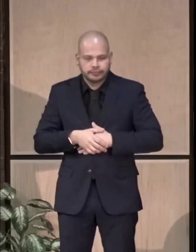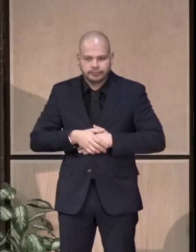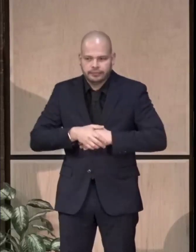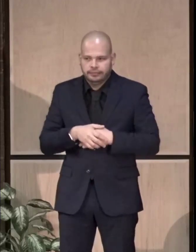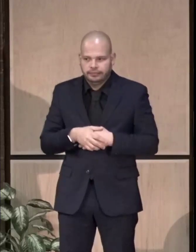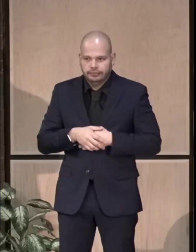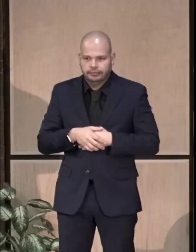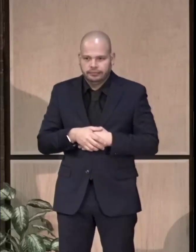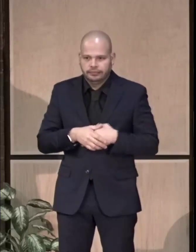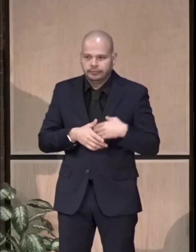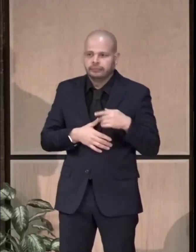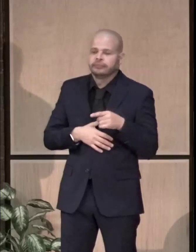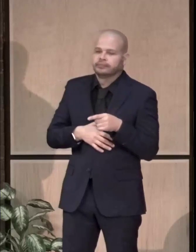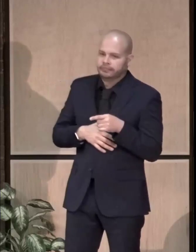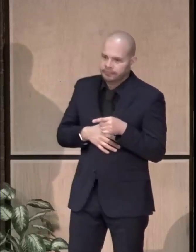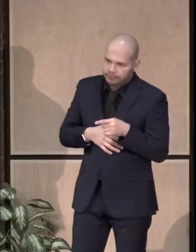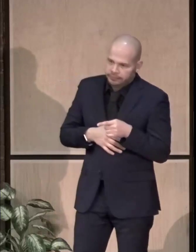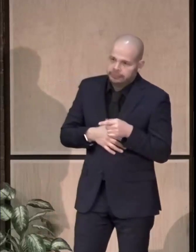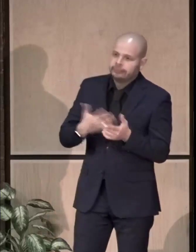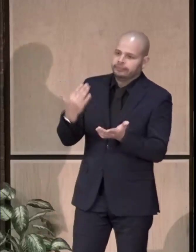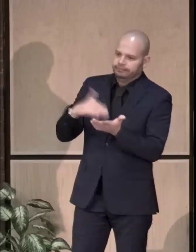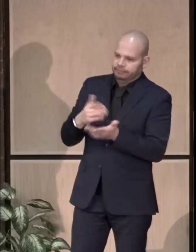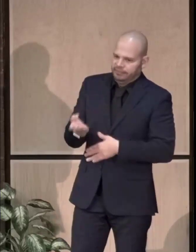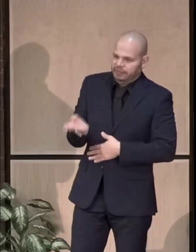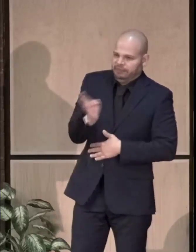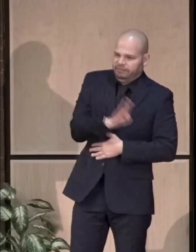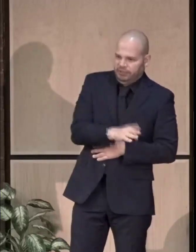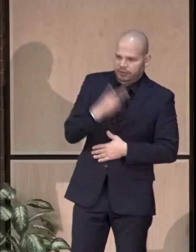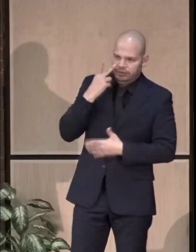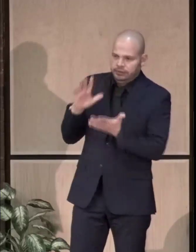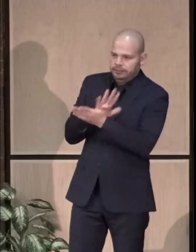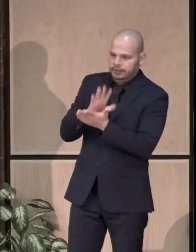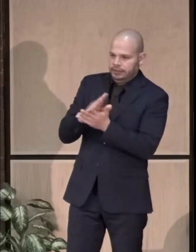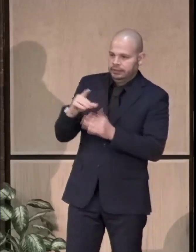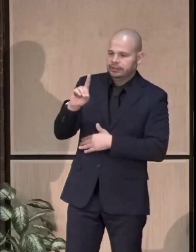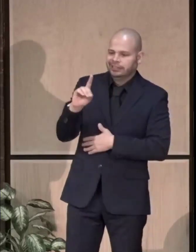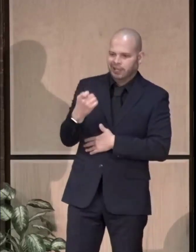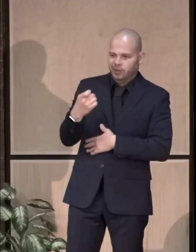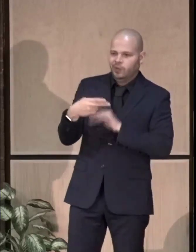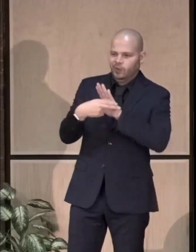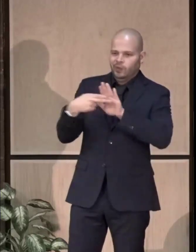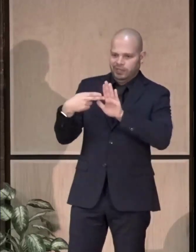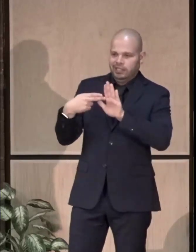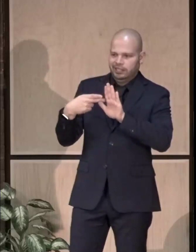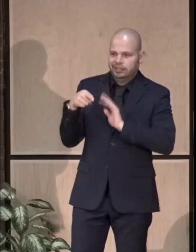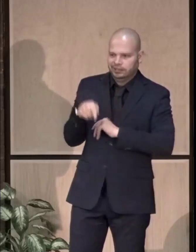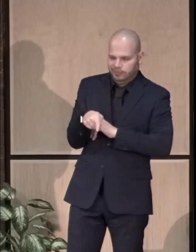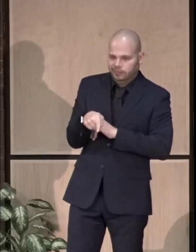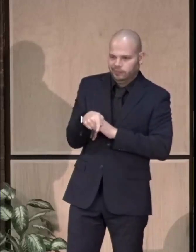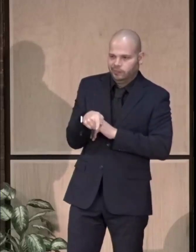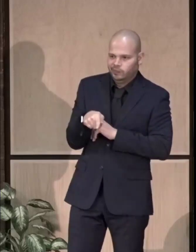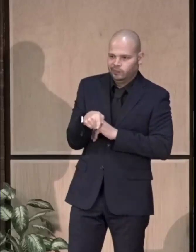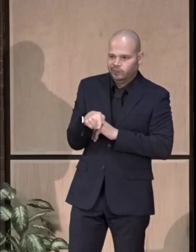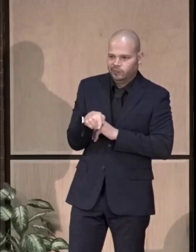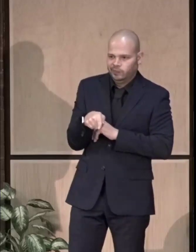Okay. On page one, it sets forth his diagnosis of unspecified psychosis,